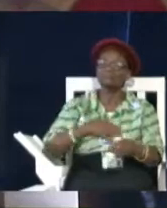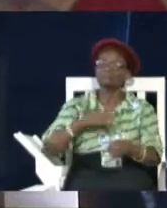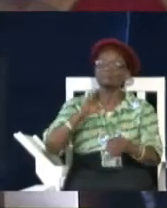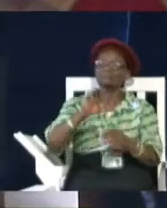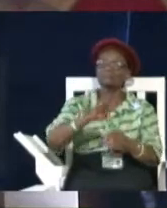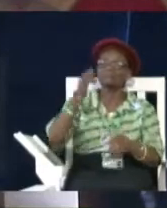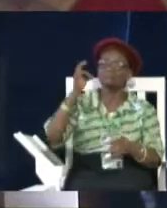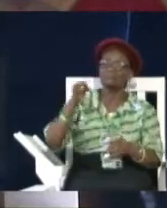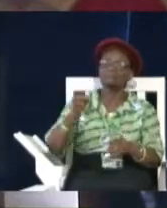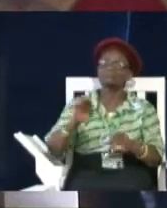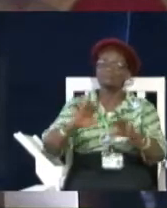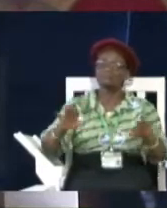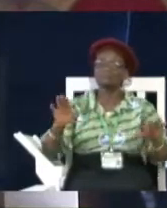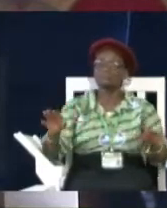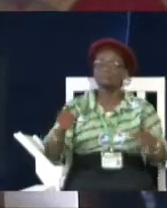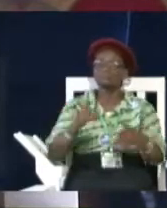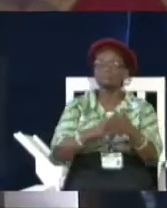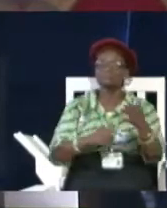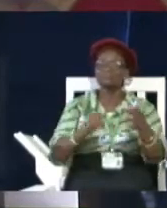Whatever is going to cost you,